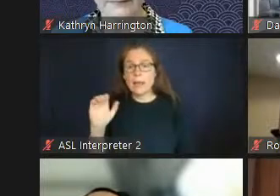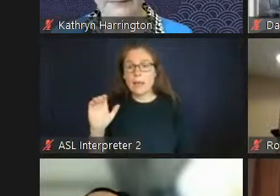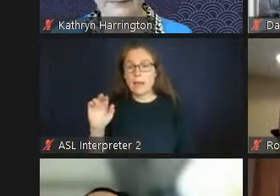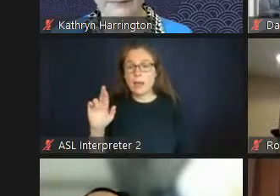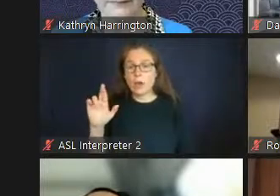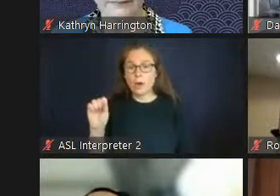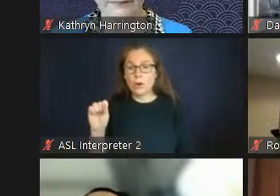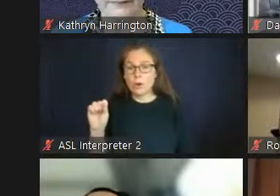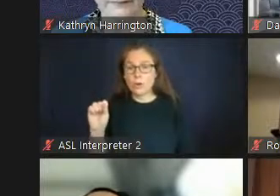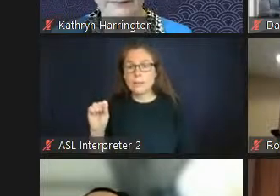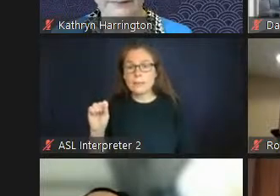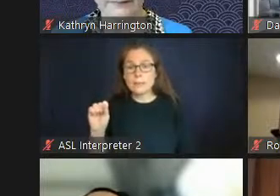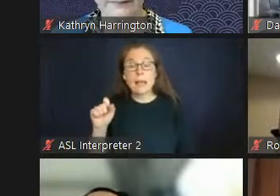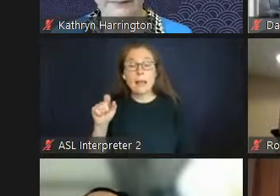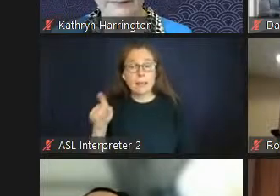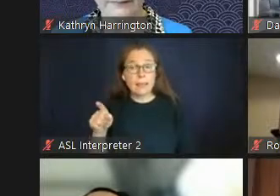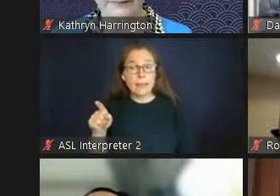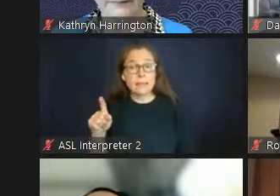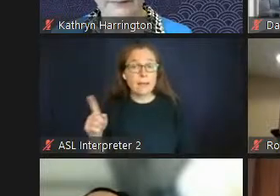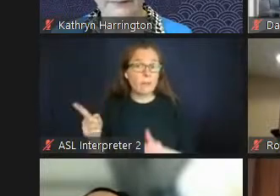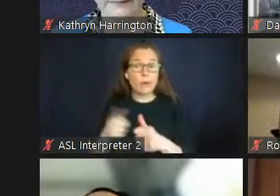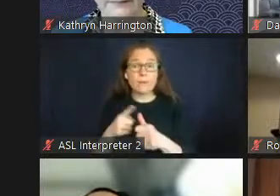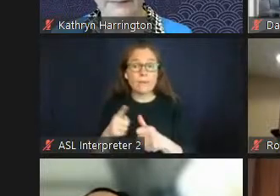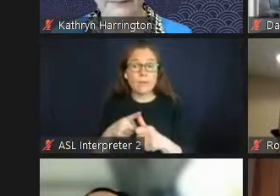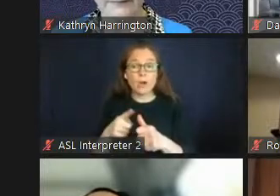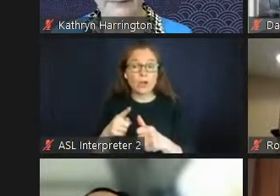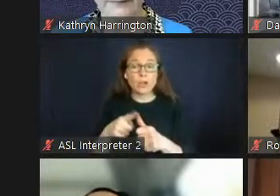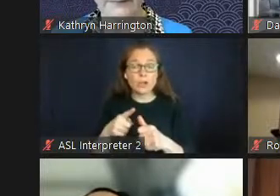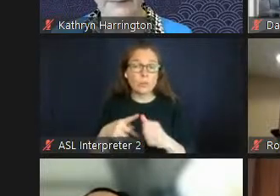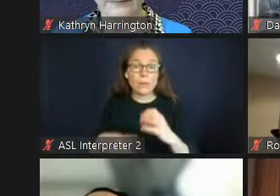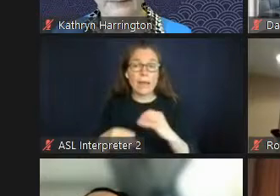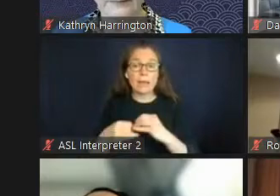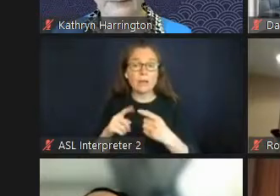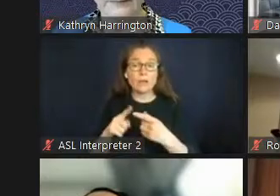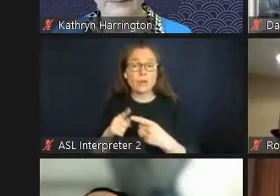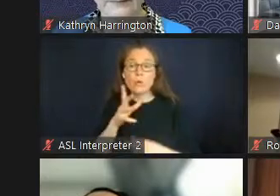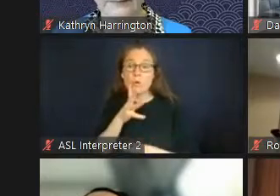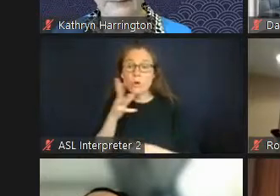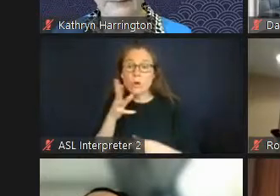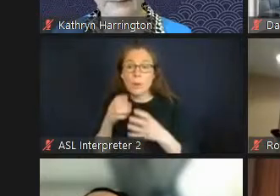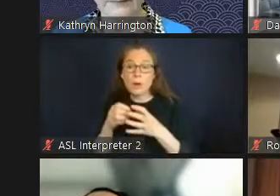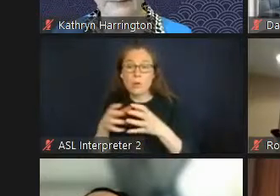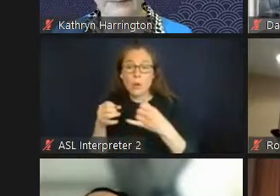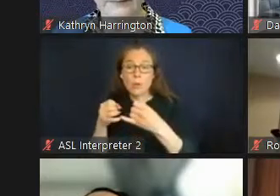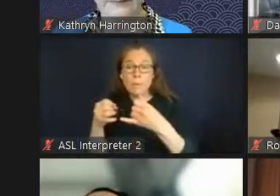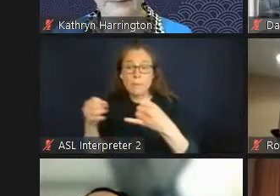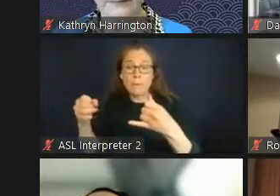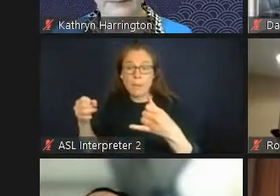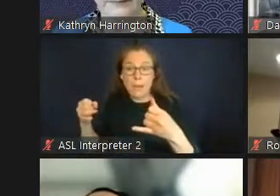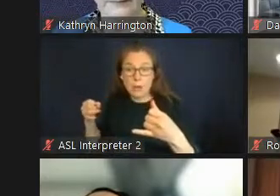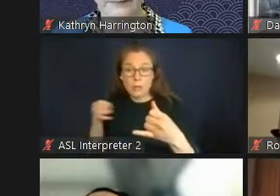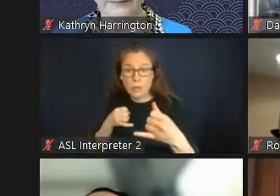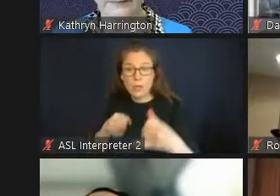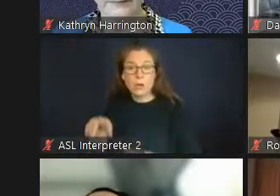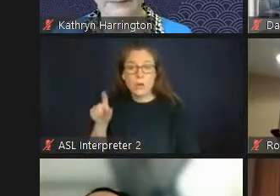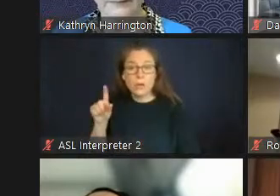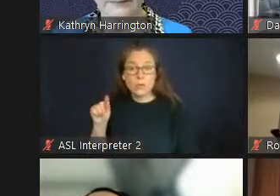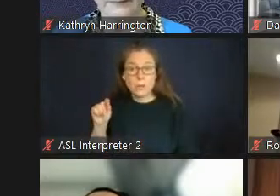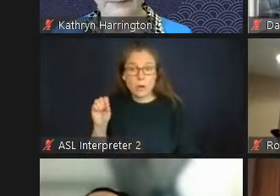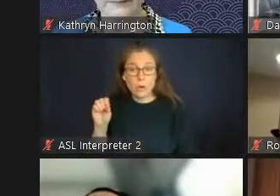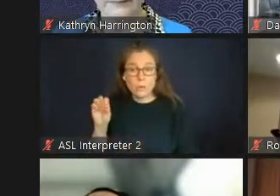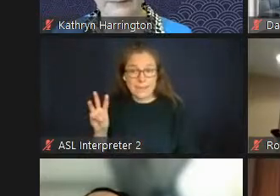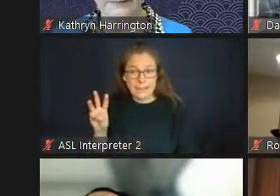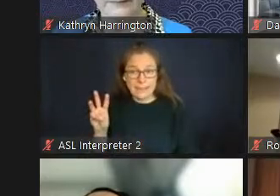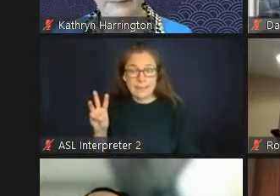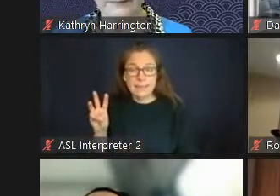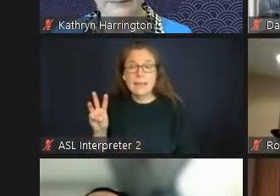was originally included in the urban growth boundary in 2006. Planning for the area was